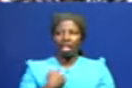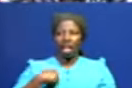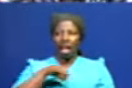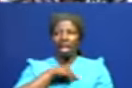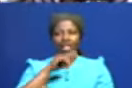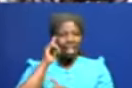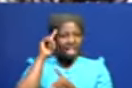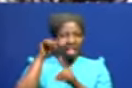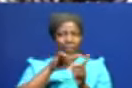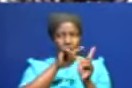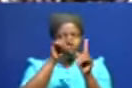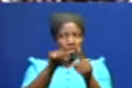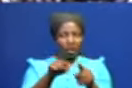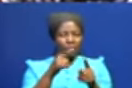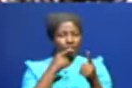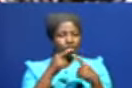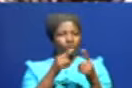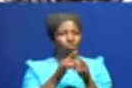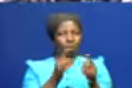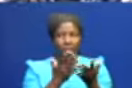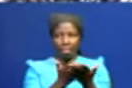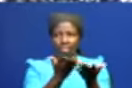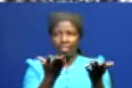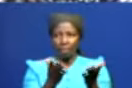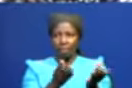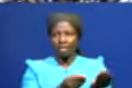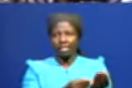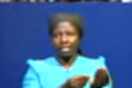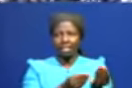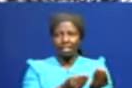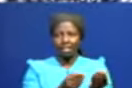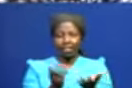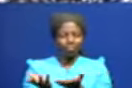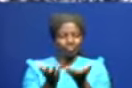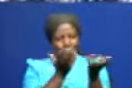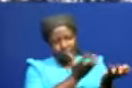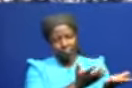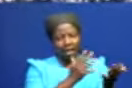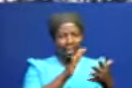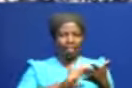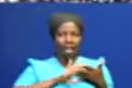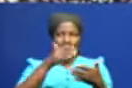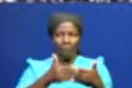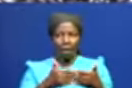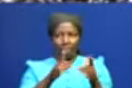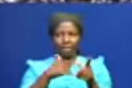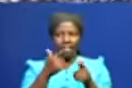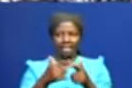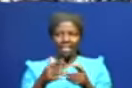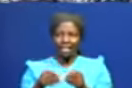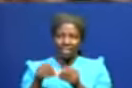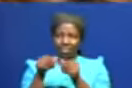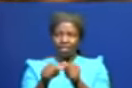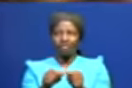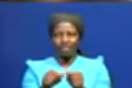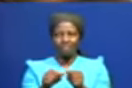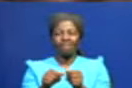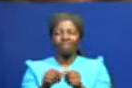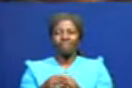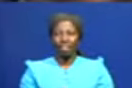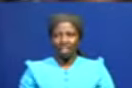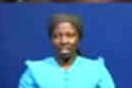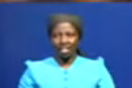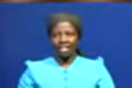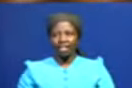to them try to speak to them and to bring them to the rehab and have an end-to-end solution